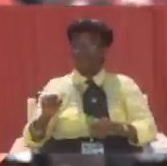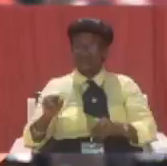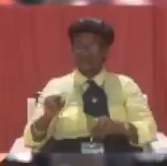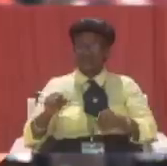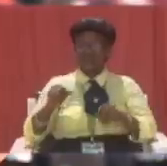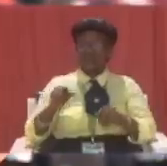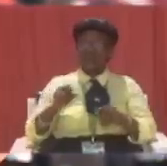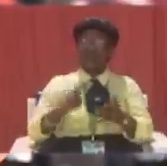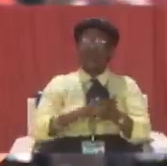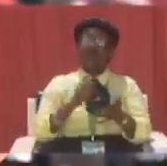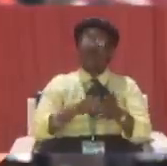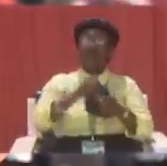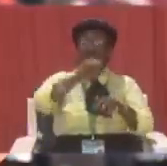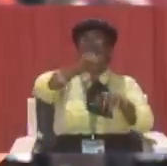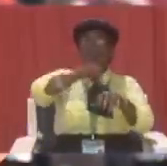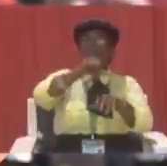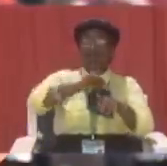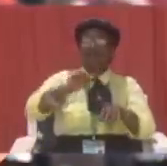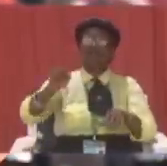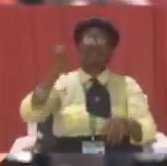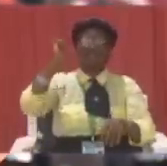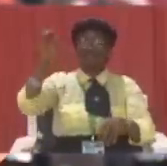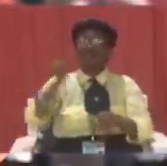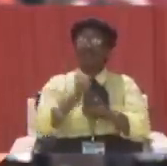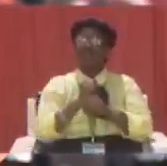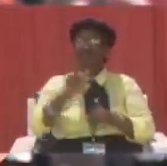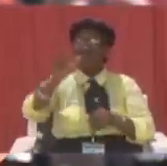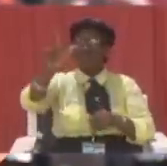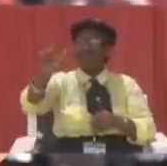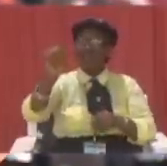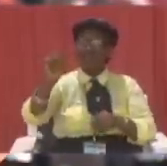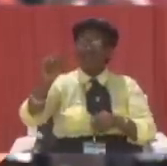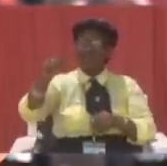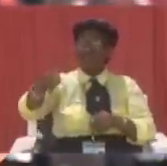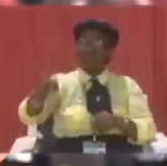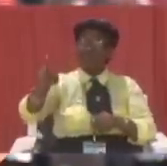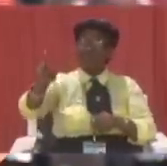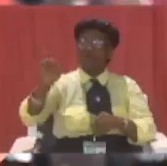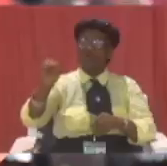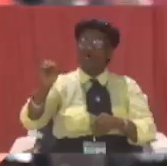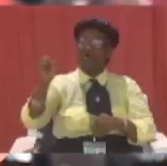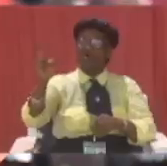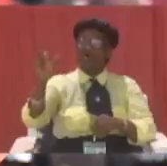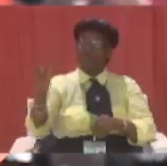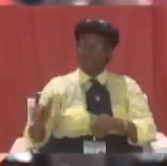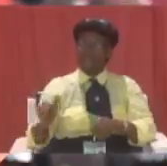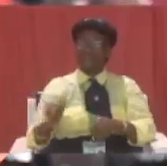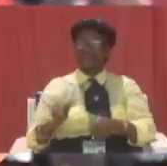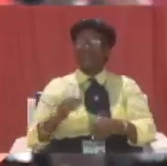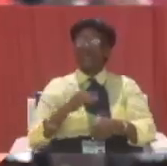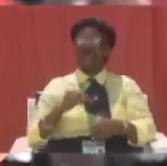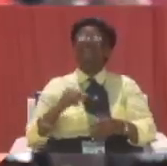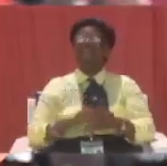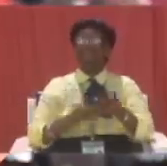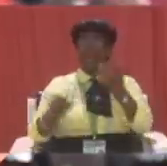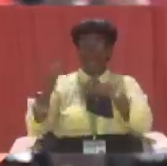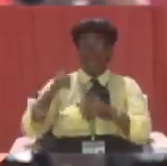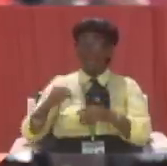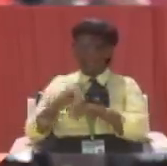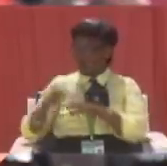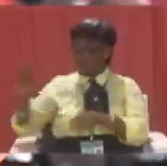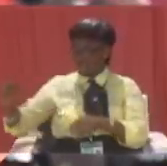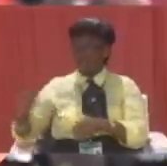And the Bible said the leprosy came on him immediately. As soon as the master finished speaking, he became a